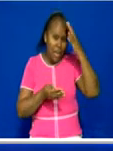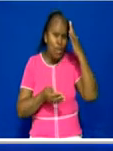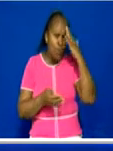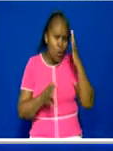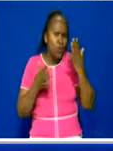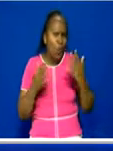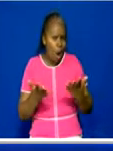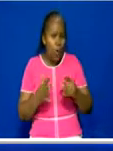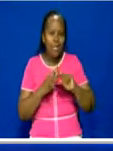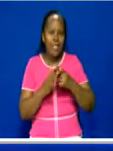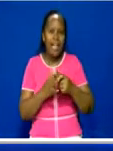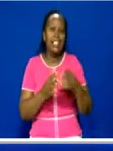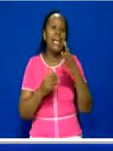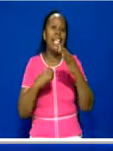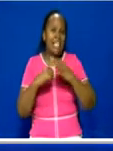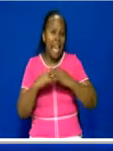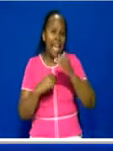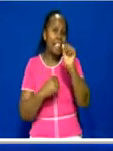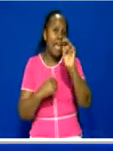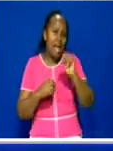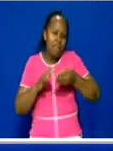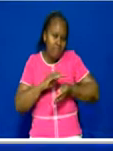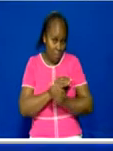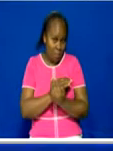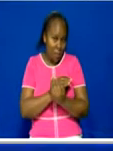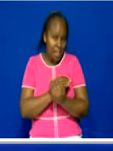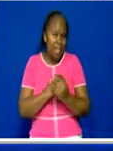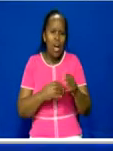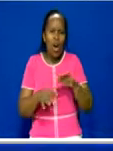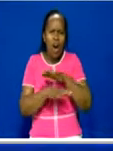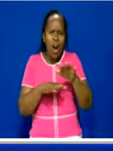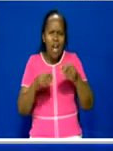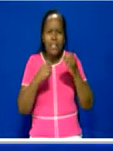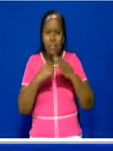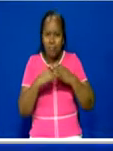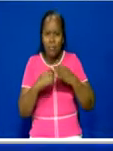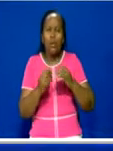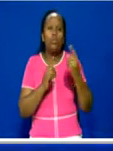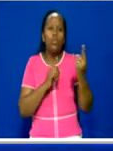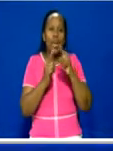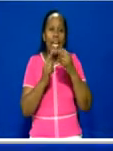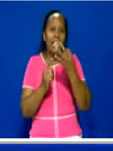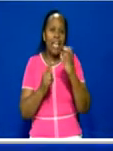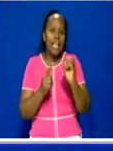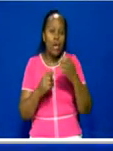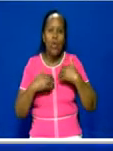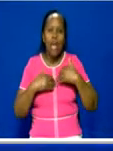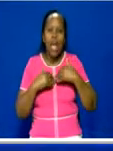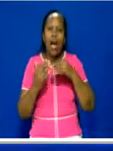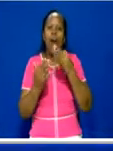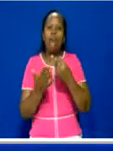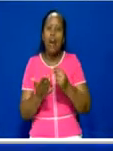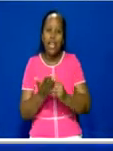by now. We start at exactly 8 a.m. in the morning. So from 8 a.m. all the way to 8:30, we have our grade